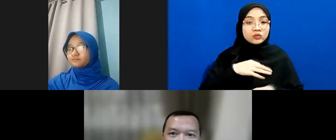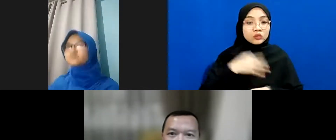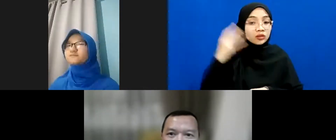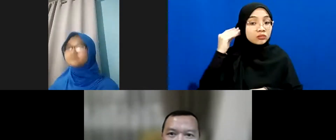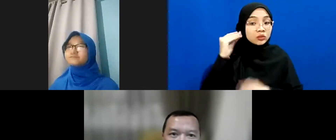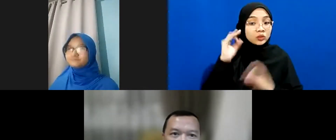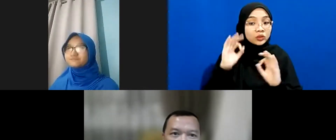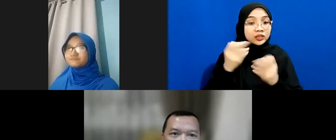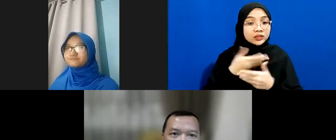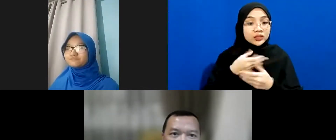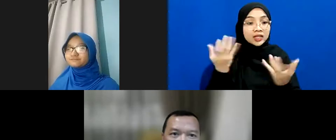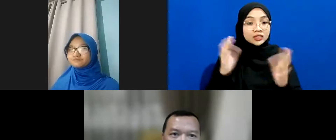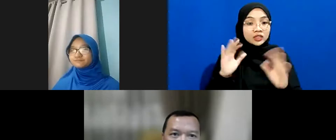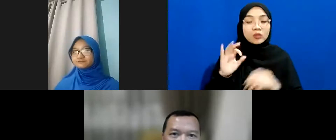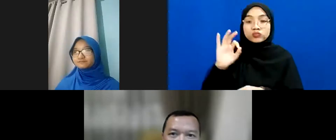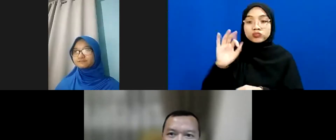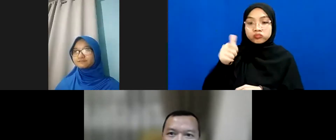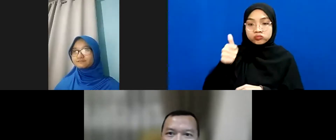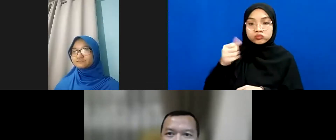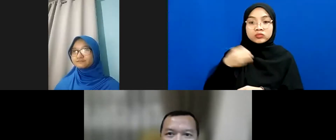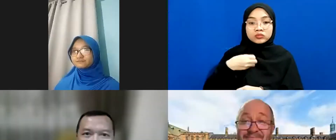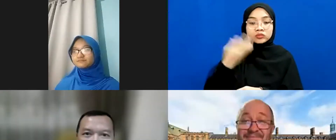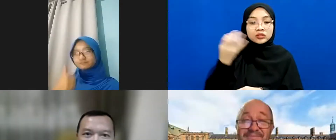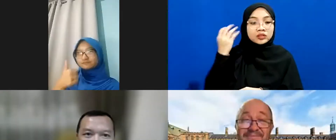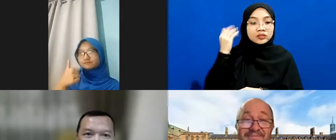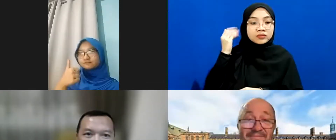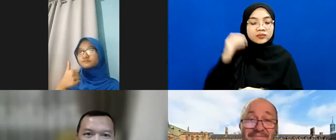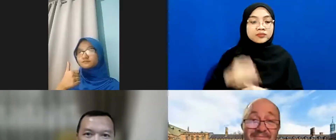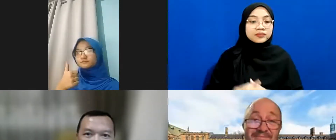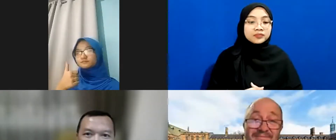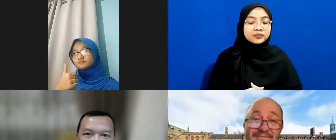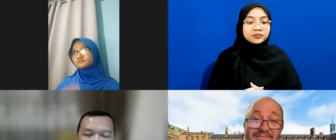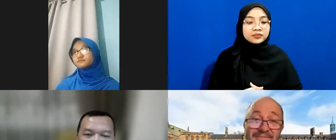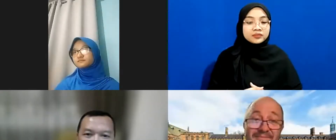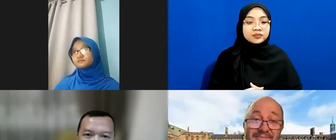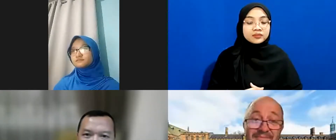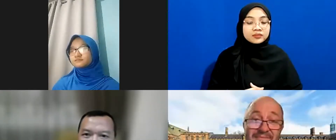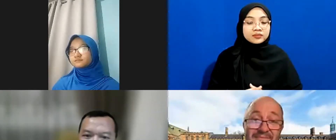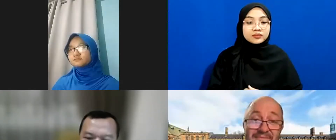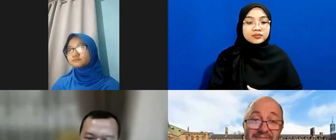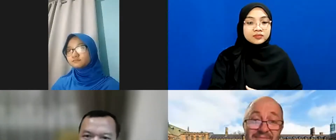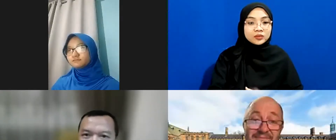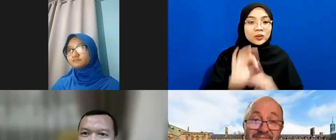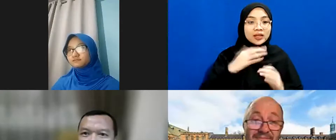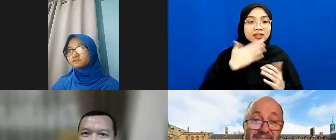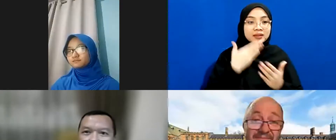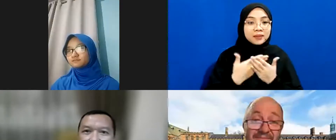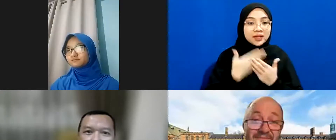my voice loud and clear enough? Yes, Pak Rahmat. Oh, thank you. Thank